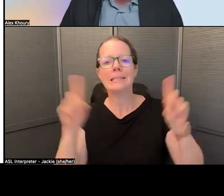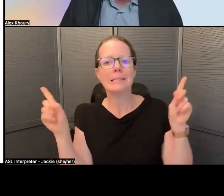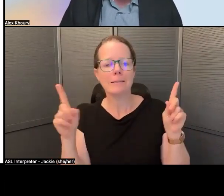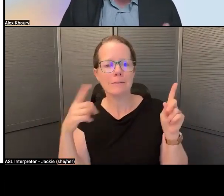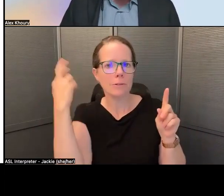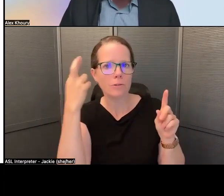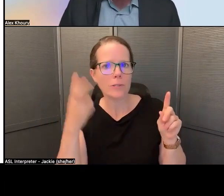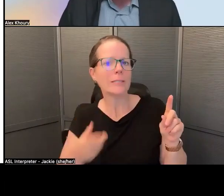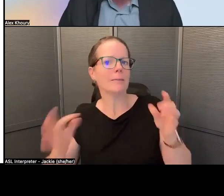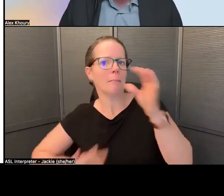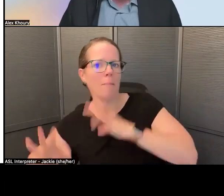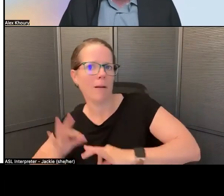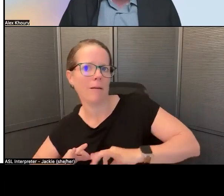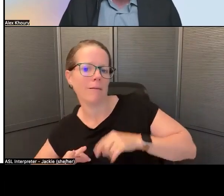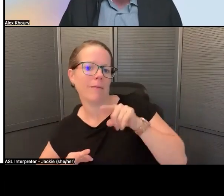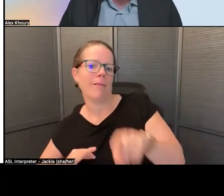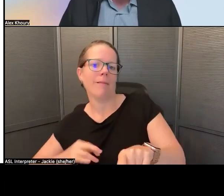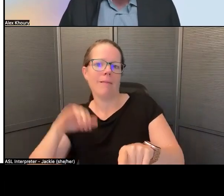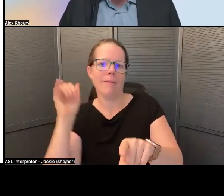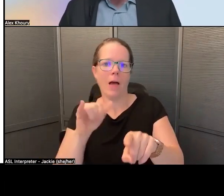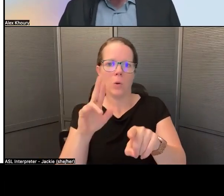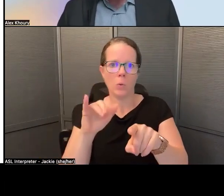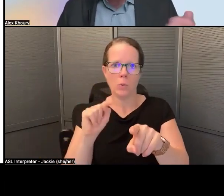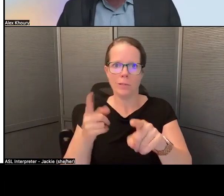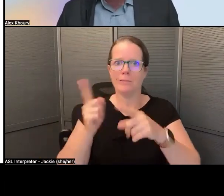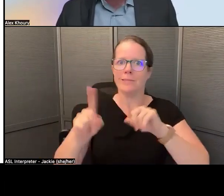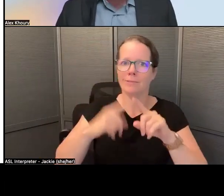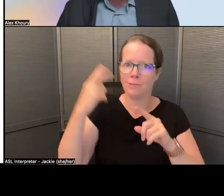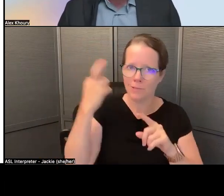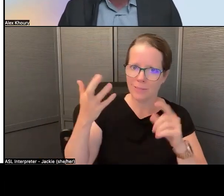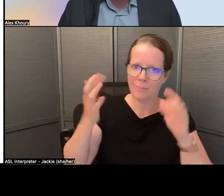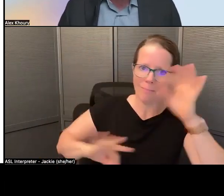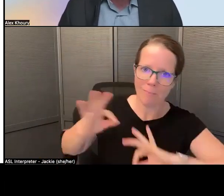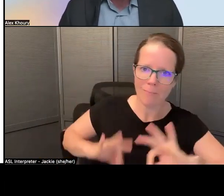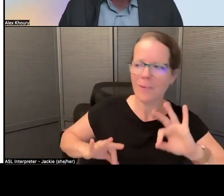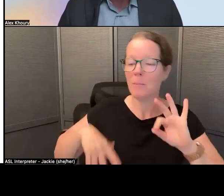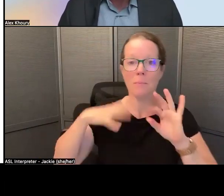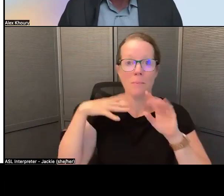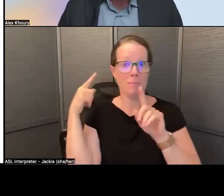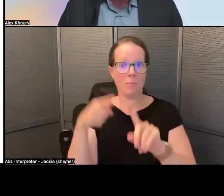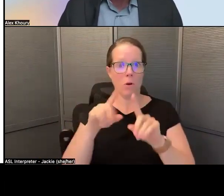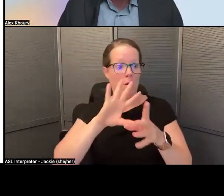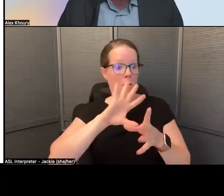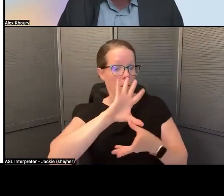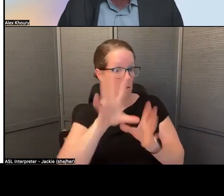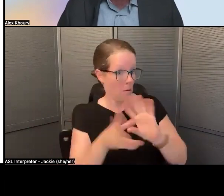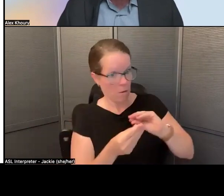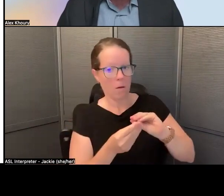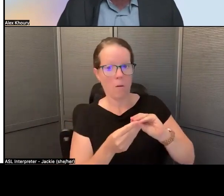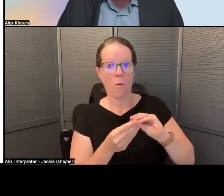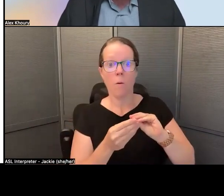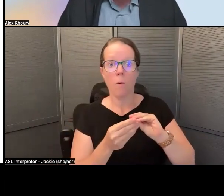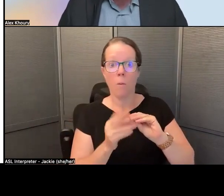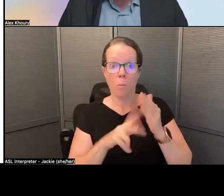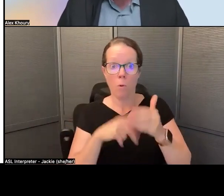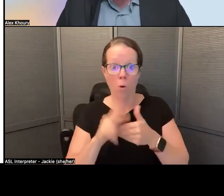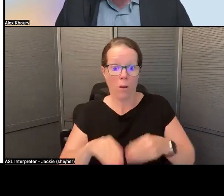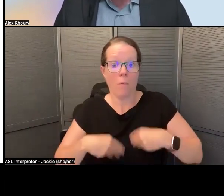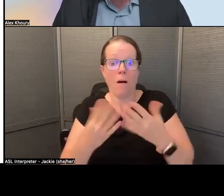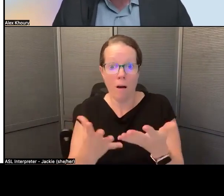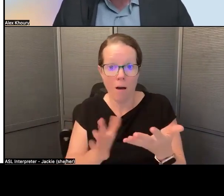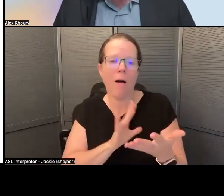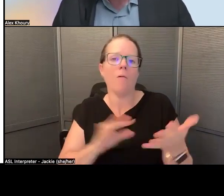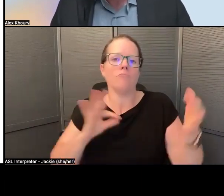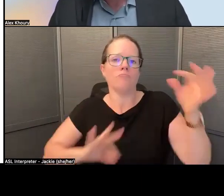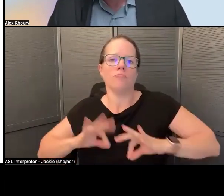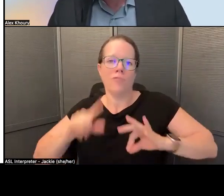have the most efficacy. Okay, if we could go to the next slide. We'll start with the